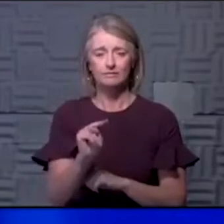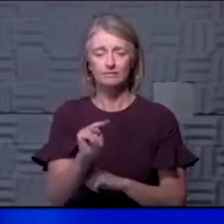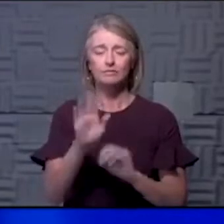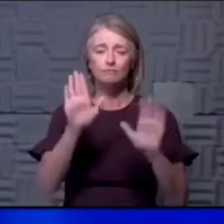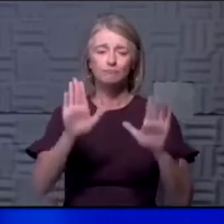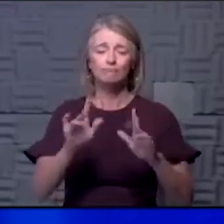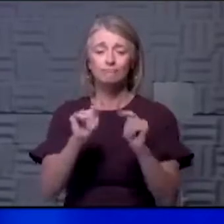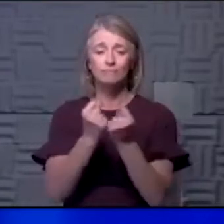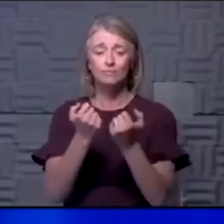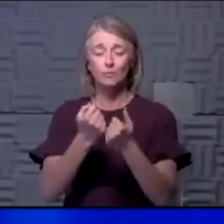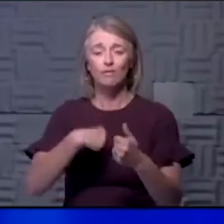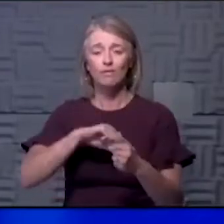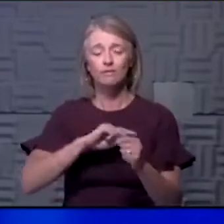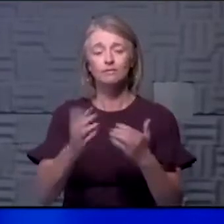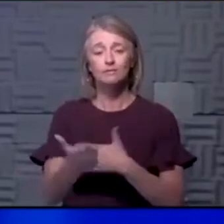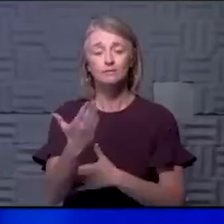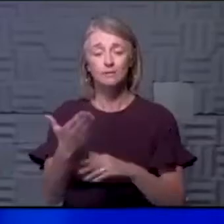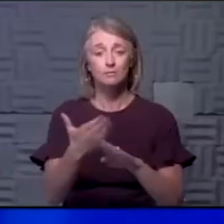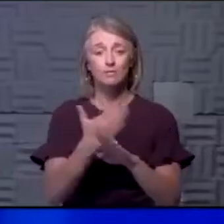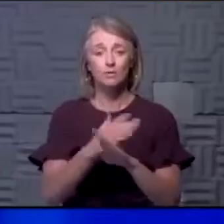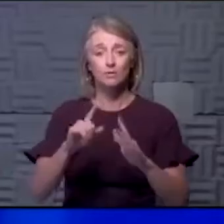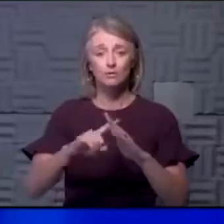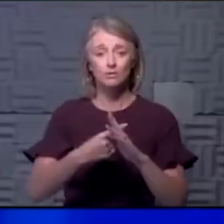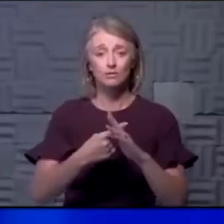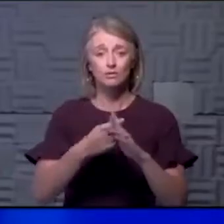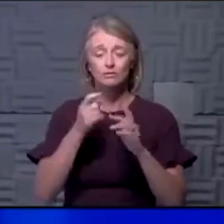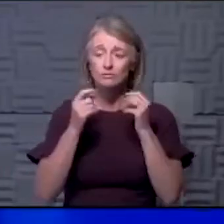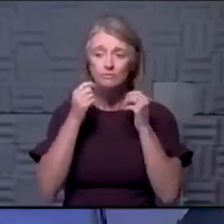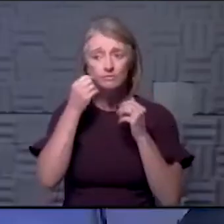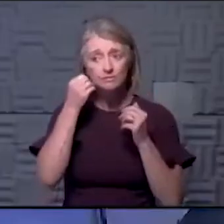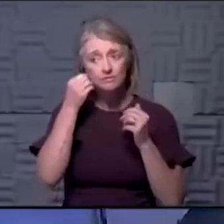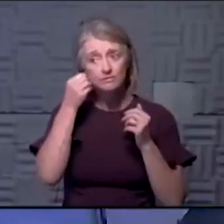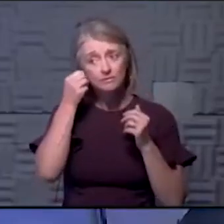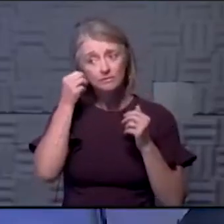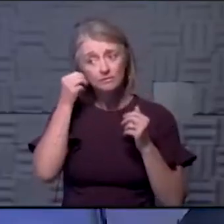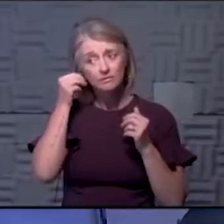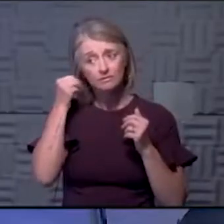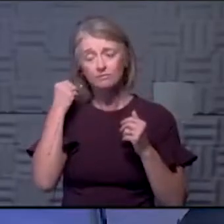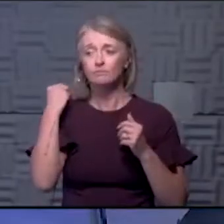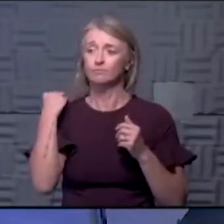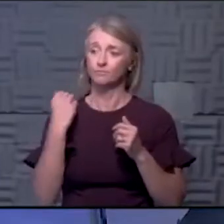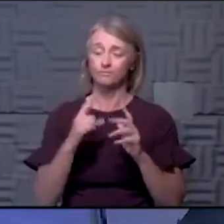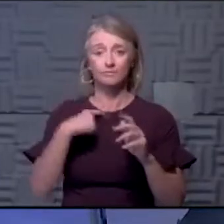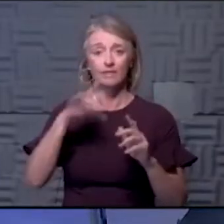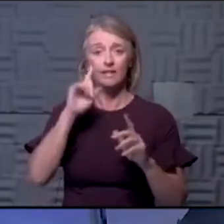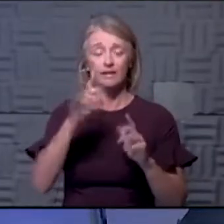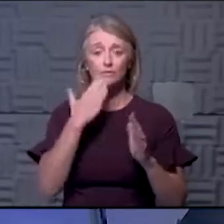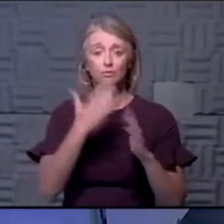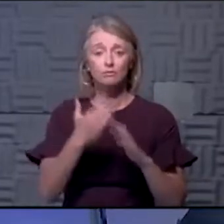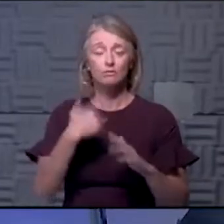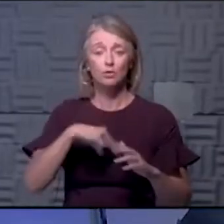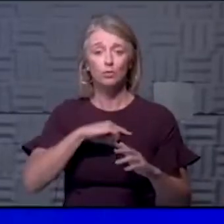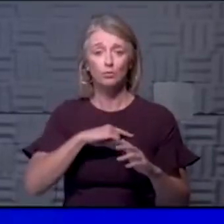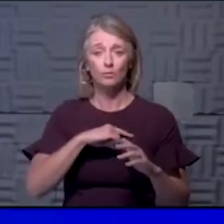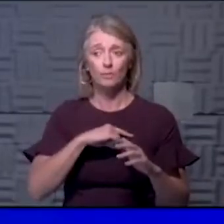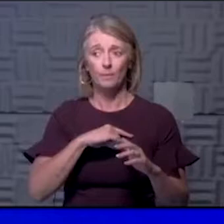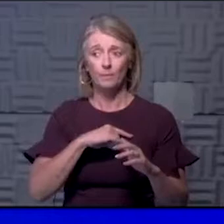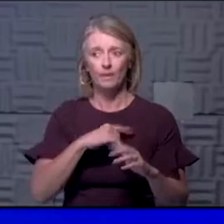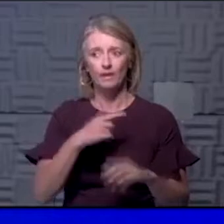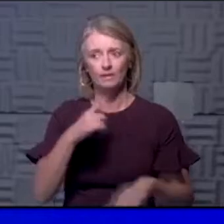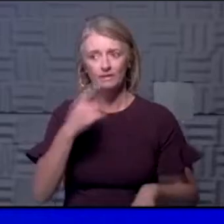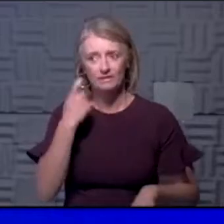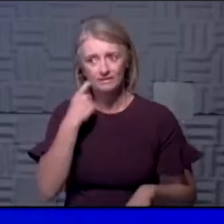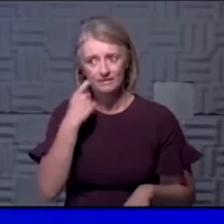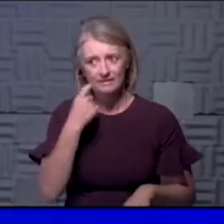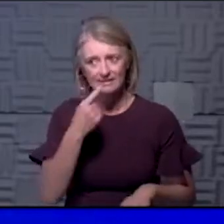team with us this morning. But before we turn to them, Dana Hawkinson, how is it? I think it's pretty good. You know, I think we've reached. It's better than what you said